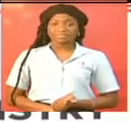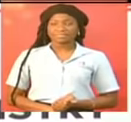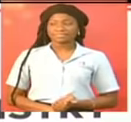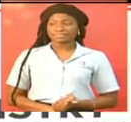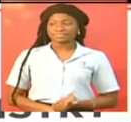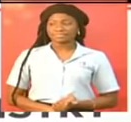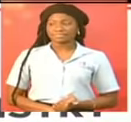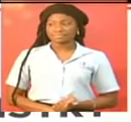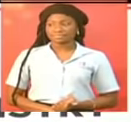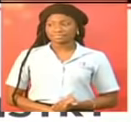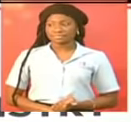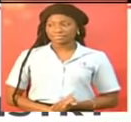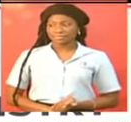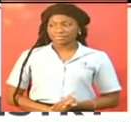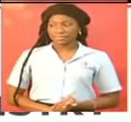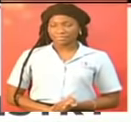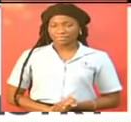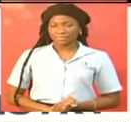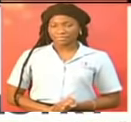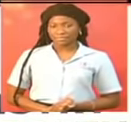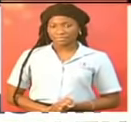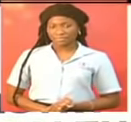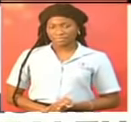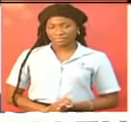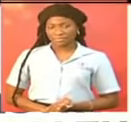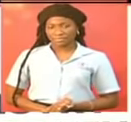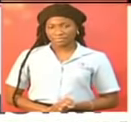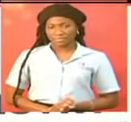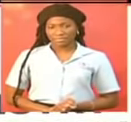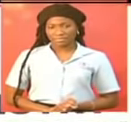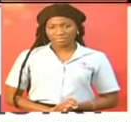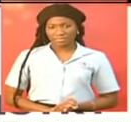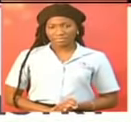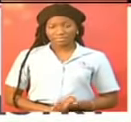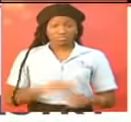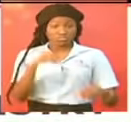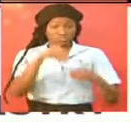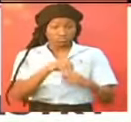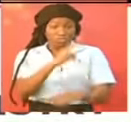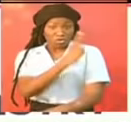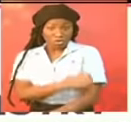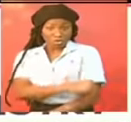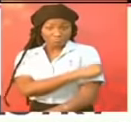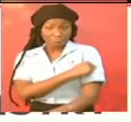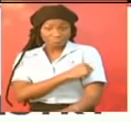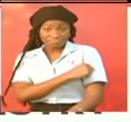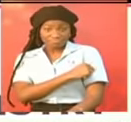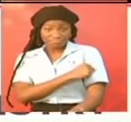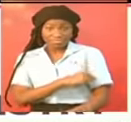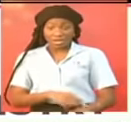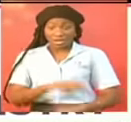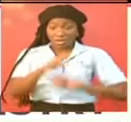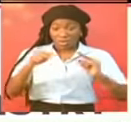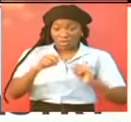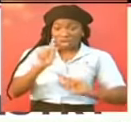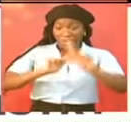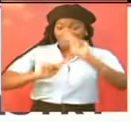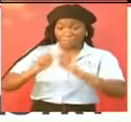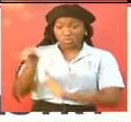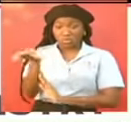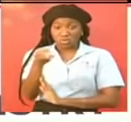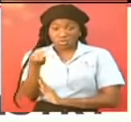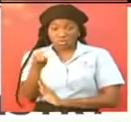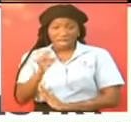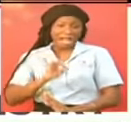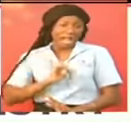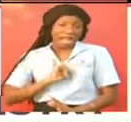which I have information for. The operational aspects of each individual case would probably best be addressed,